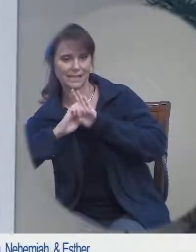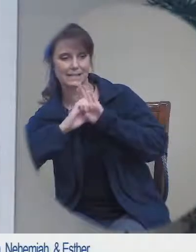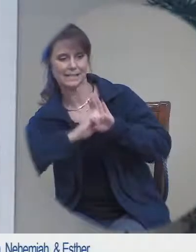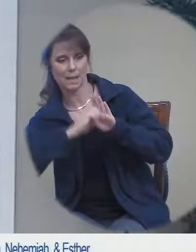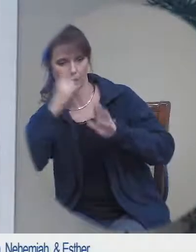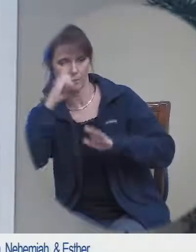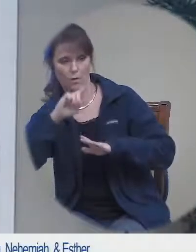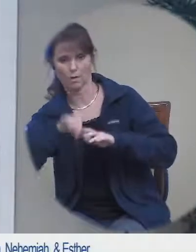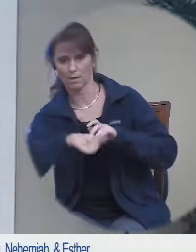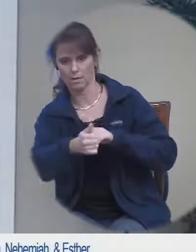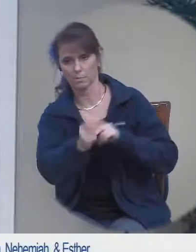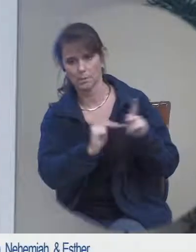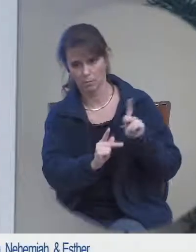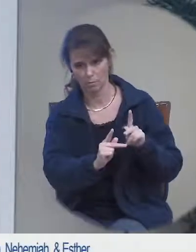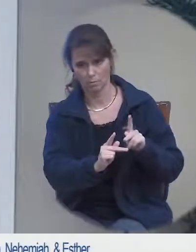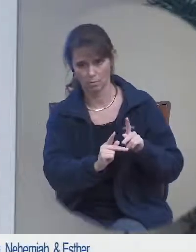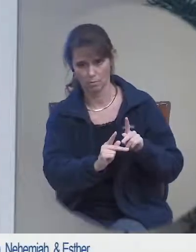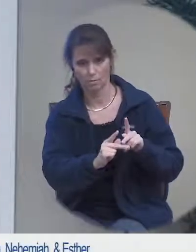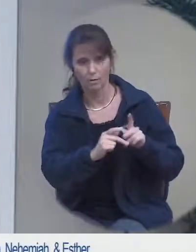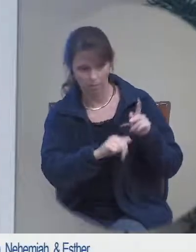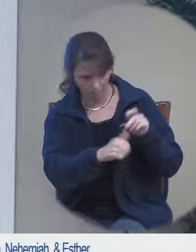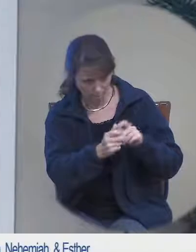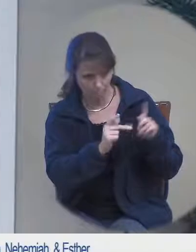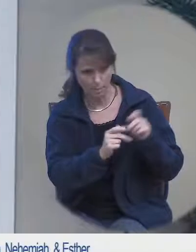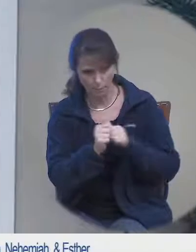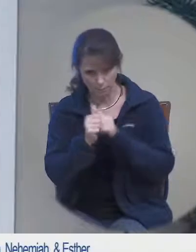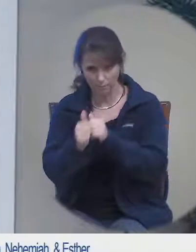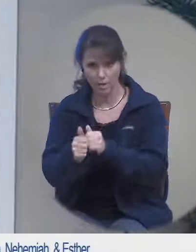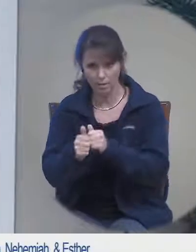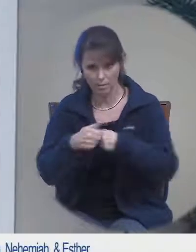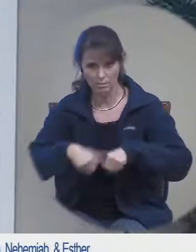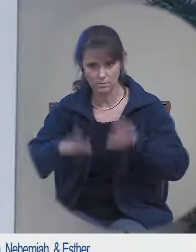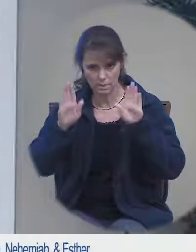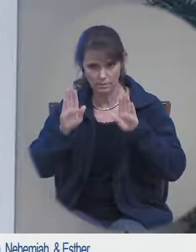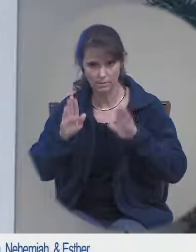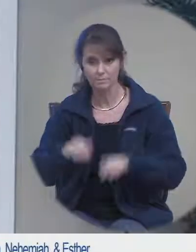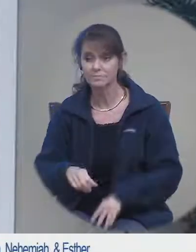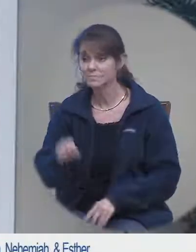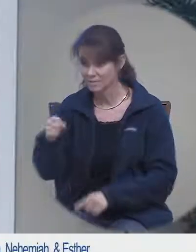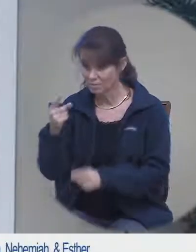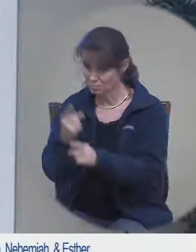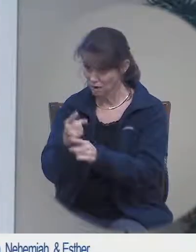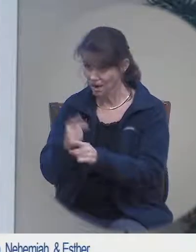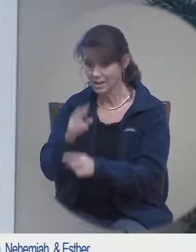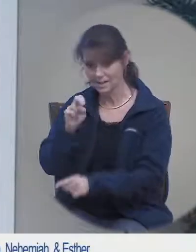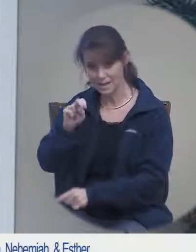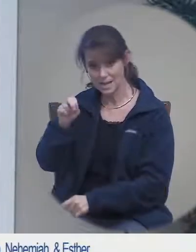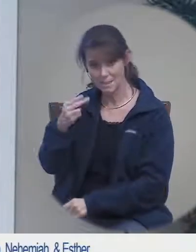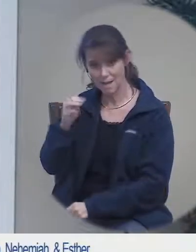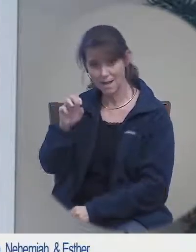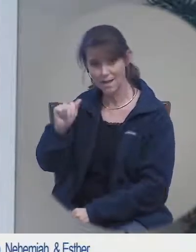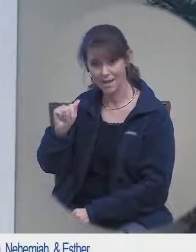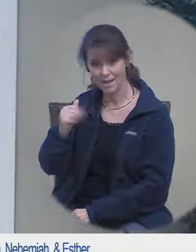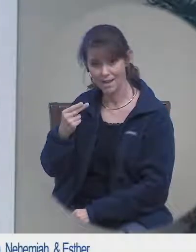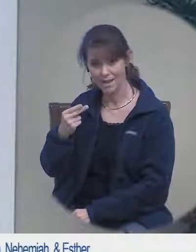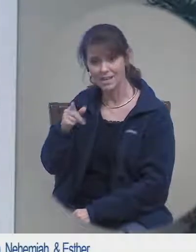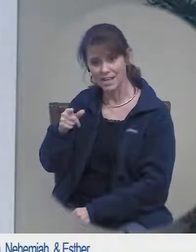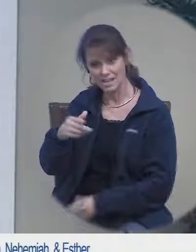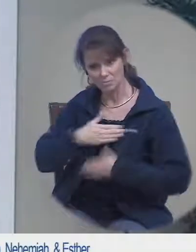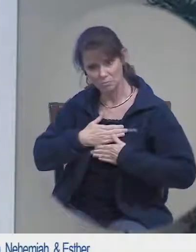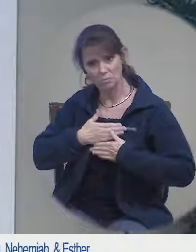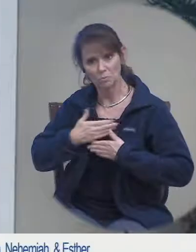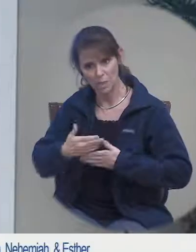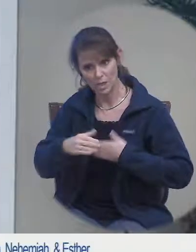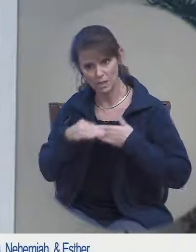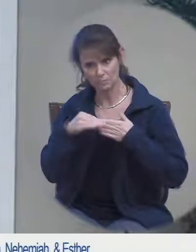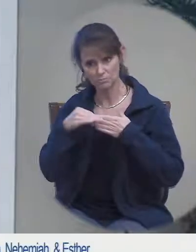the hallmarks of Nehemiah throughout this book, isn't it? His willingness to get his hands dirty, his willingness to leave the Persian court and come and sojourn